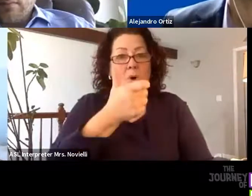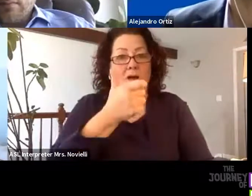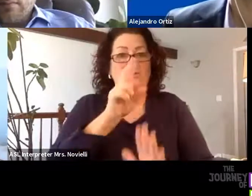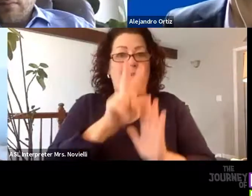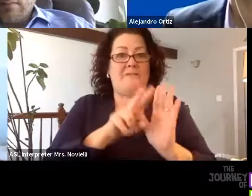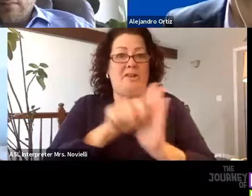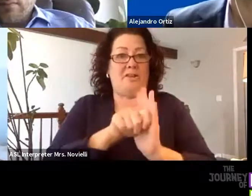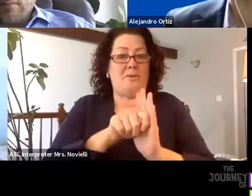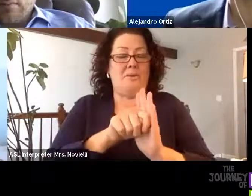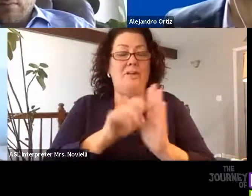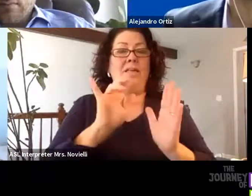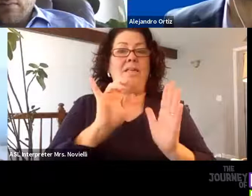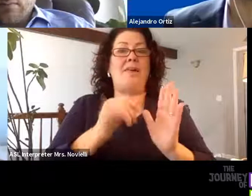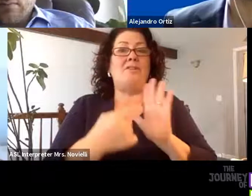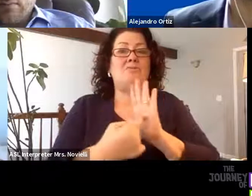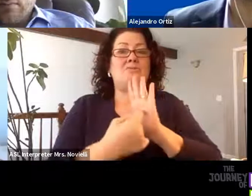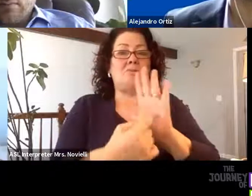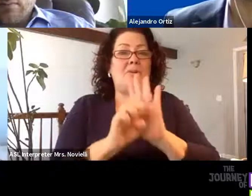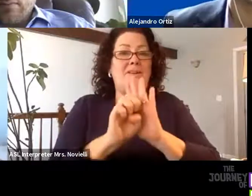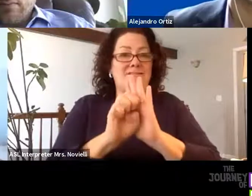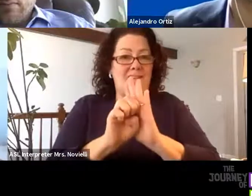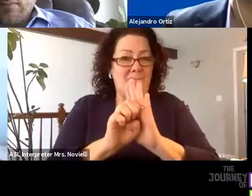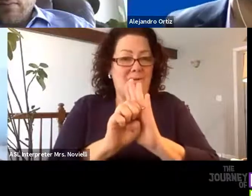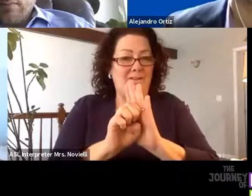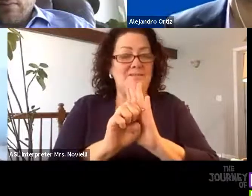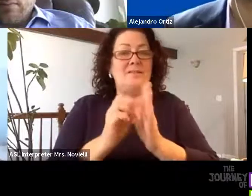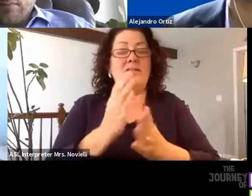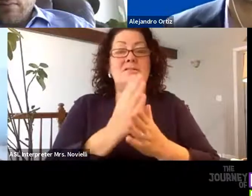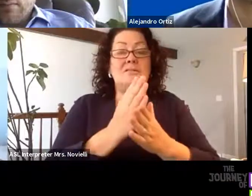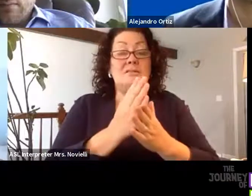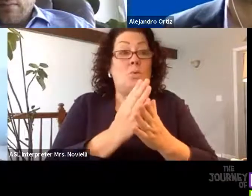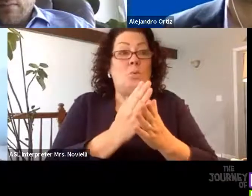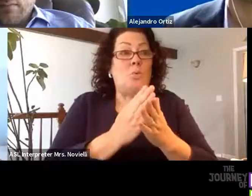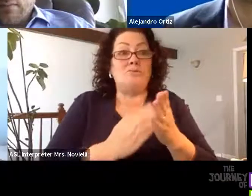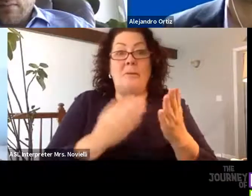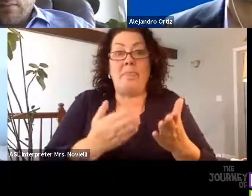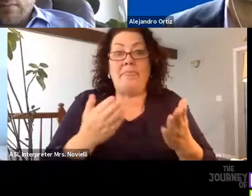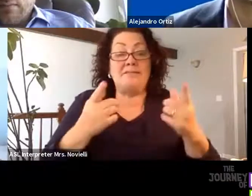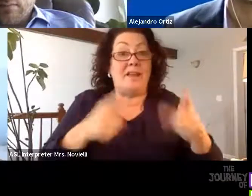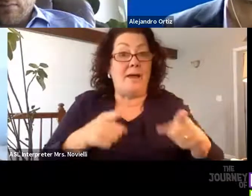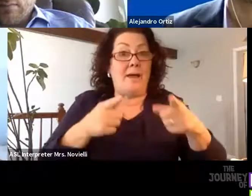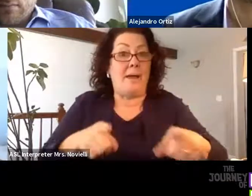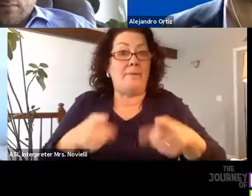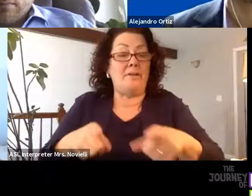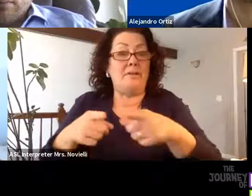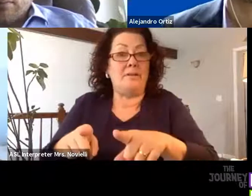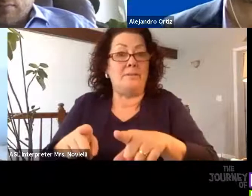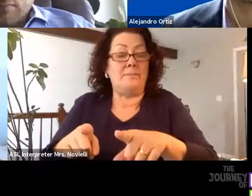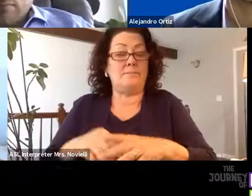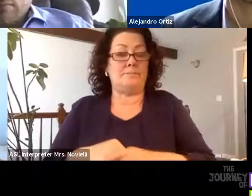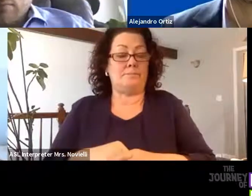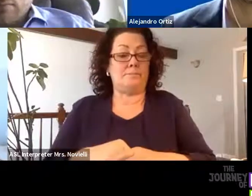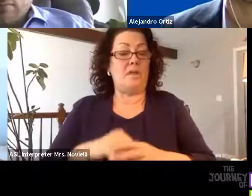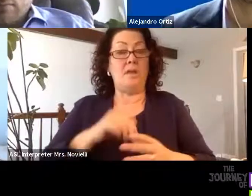will give you examples of some of the things that happen. That doesn't mean that a person who is